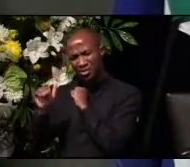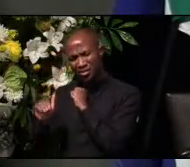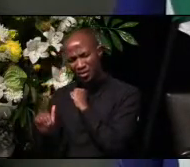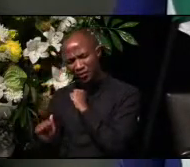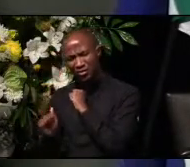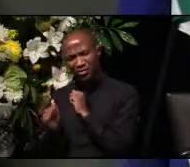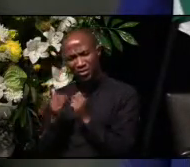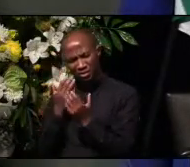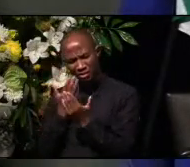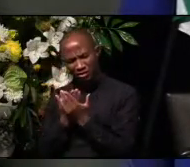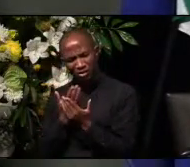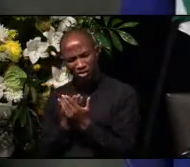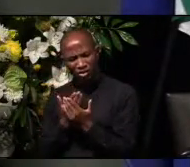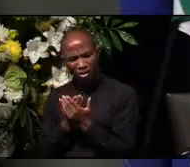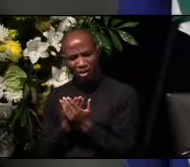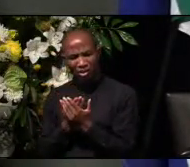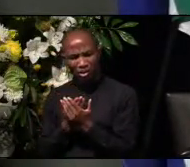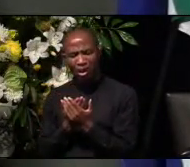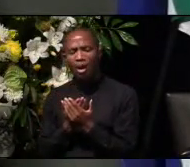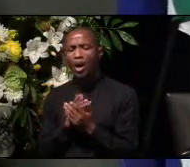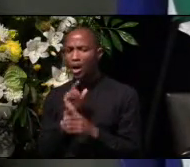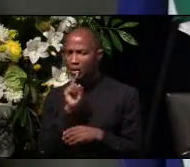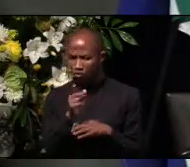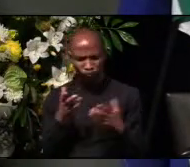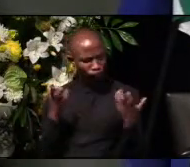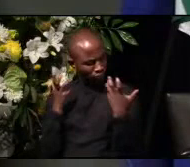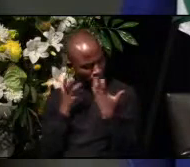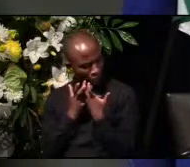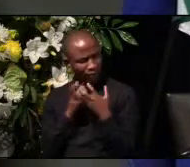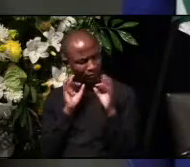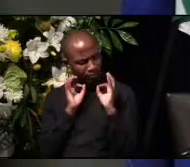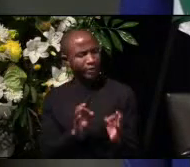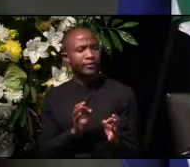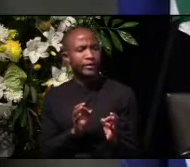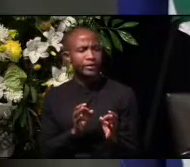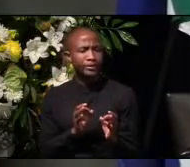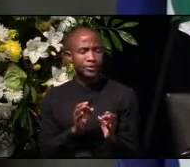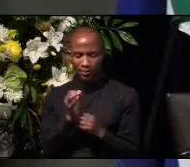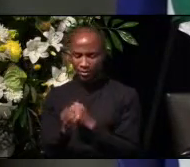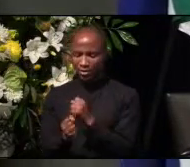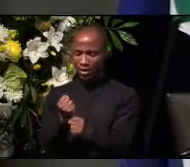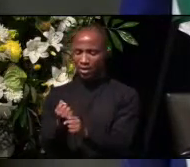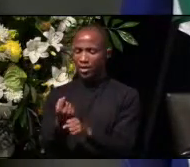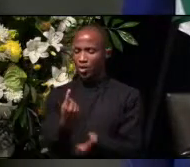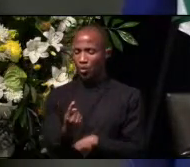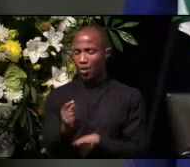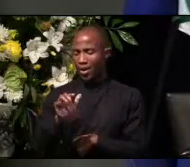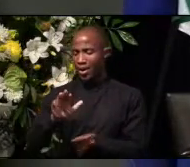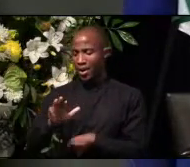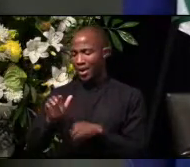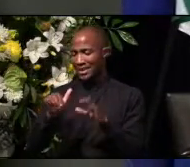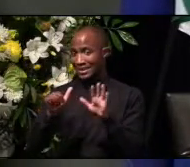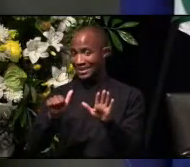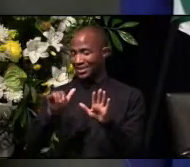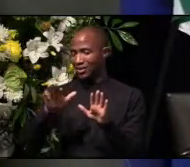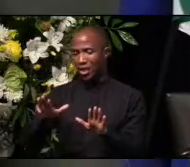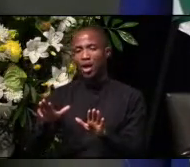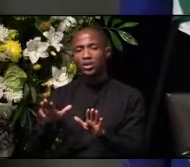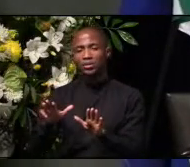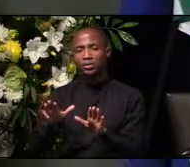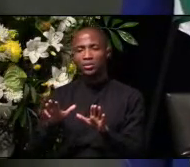of South Africa itself so in 1939 when he became the general sector of the Communist